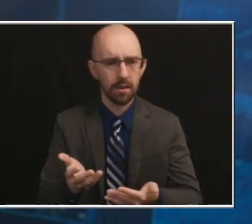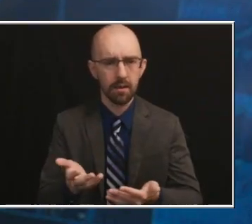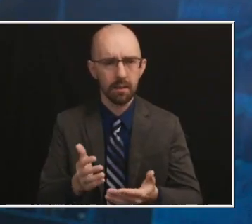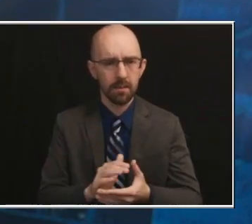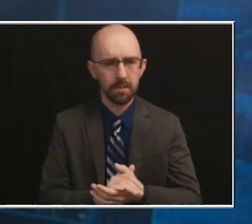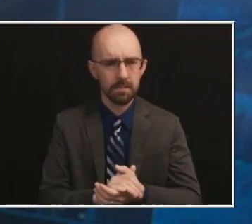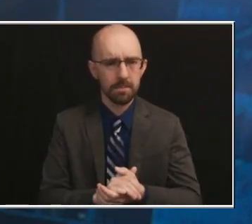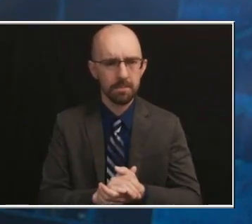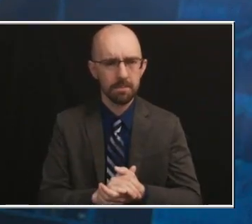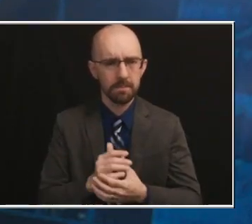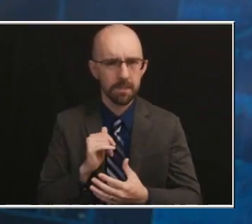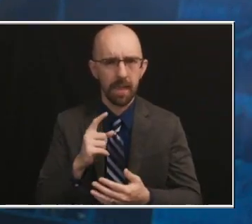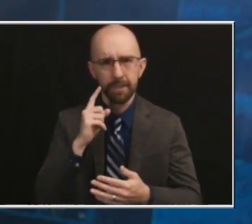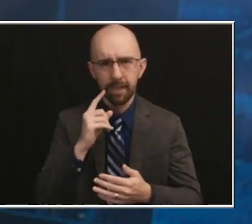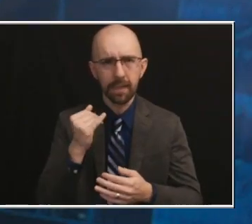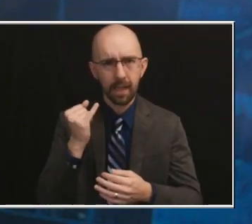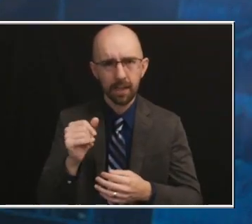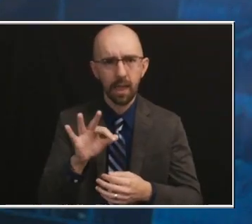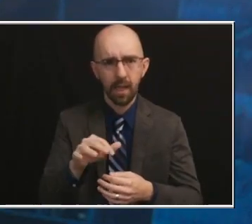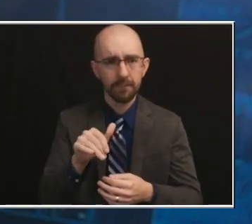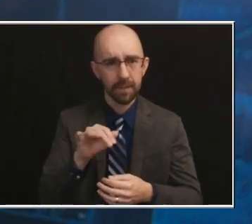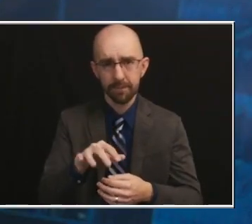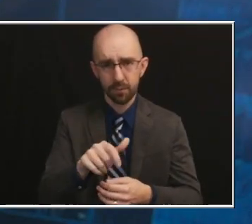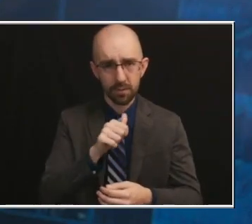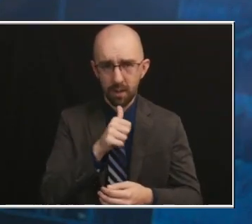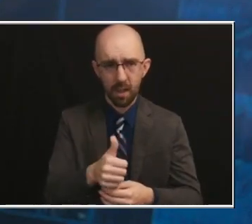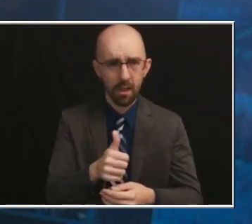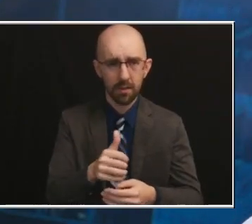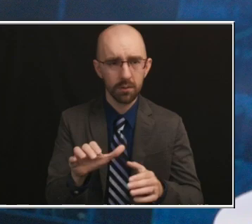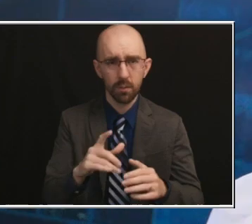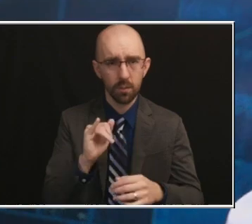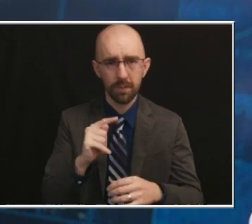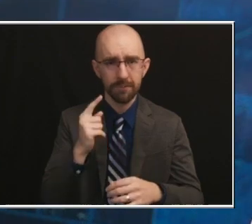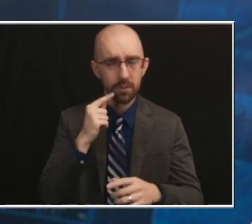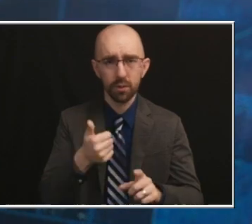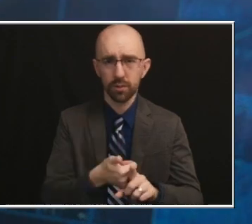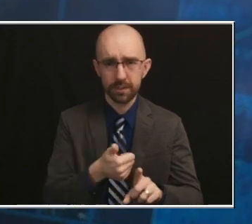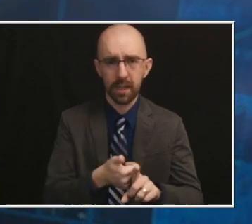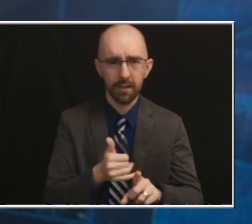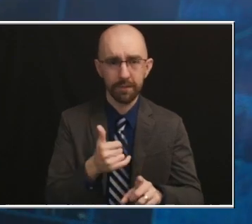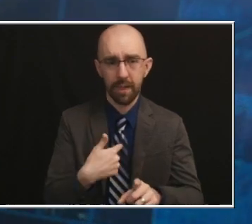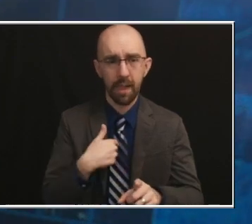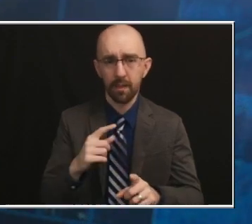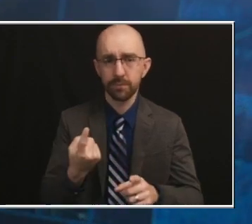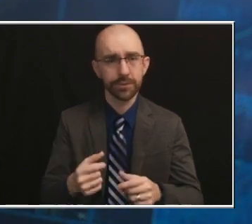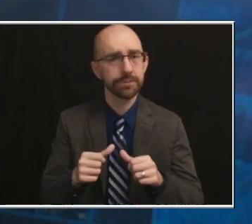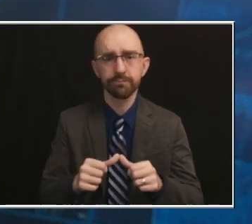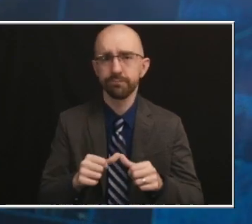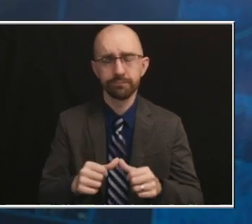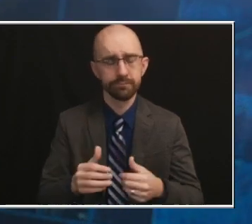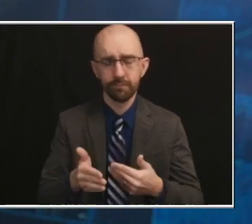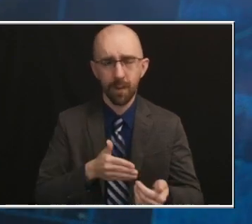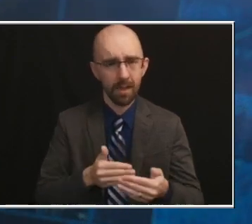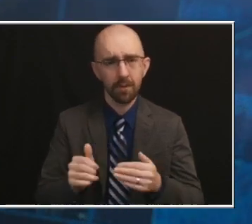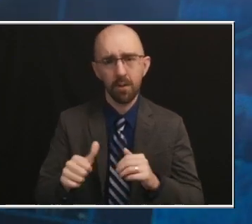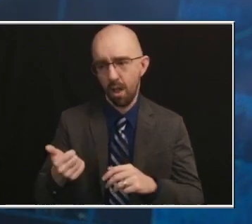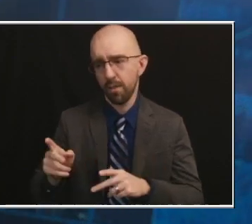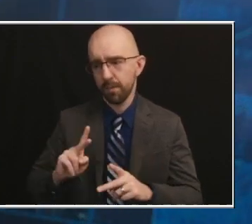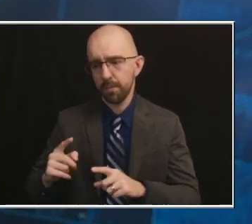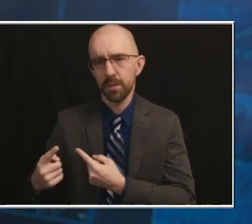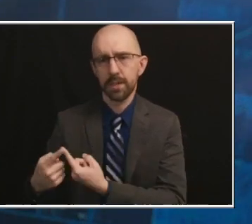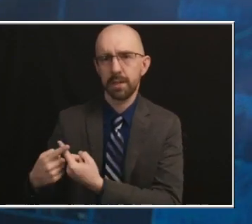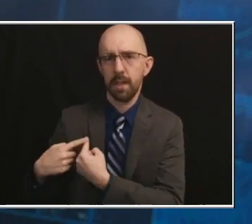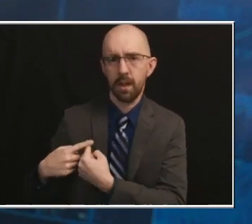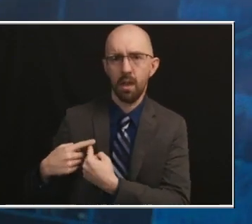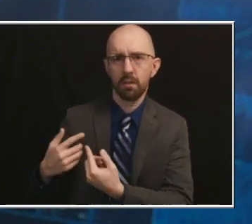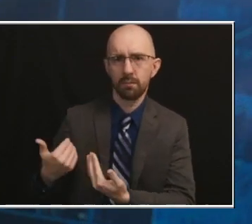I think the idea of, like, if you're not going to, you know, do it for yourself because, like, I'm just going to keep doing it, you know, other people depend on you, and